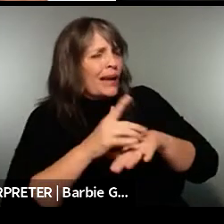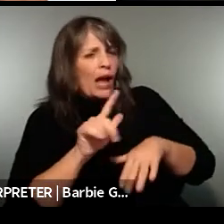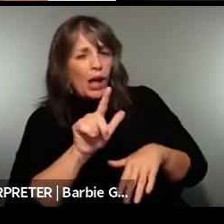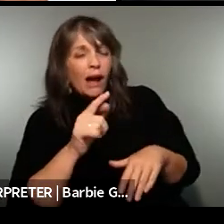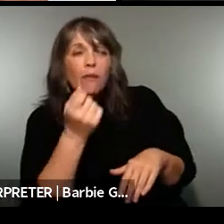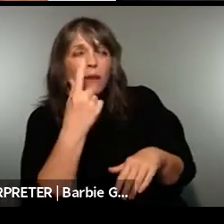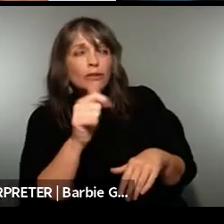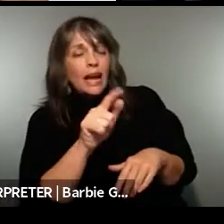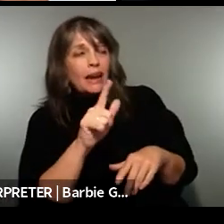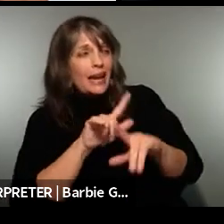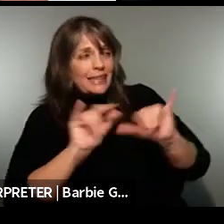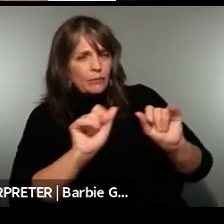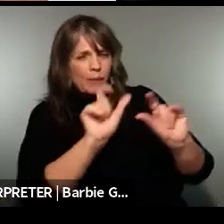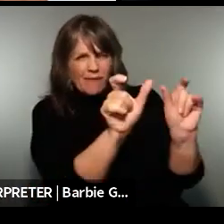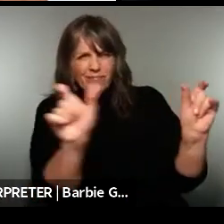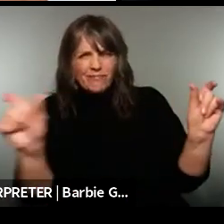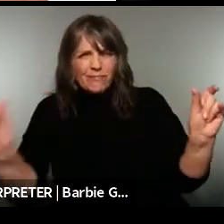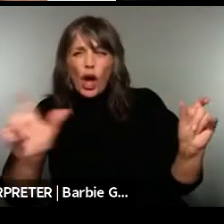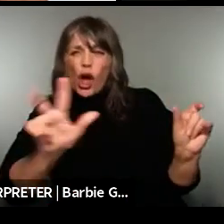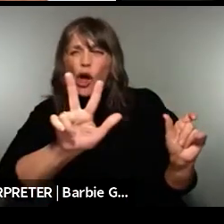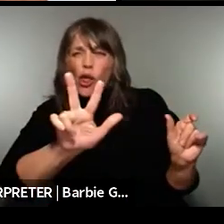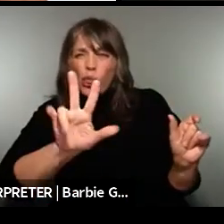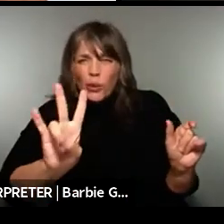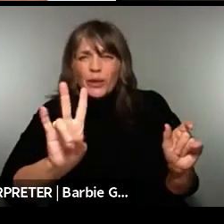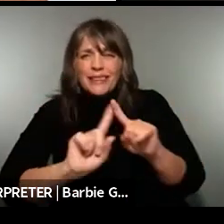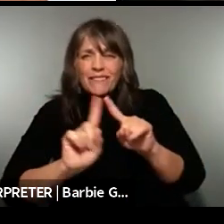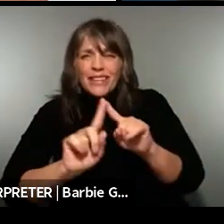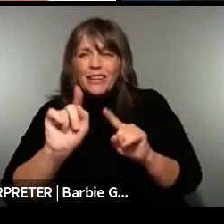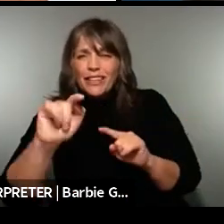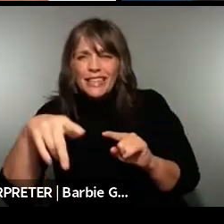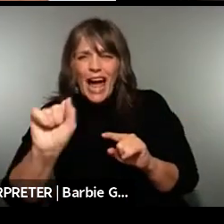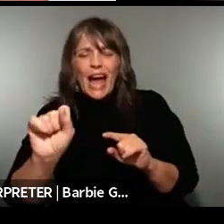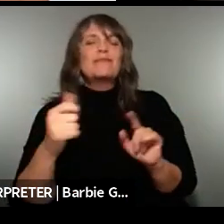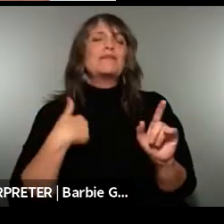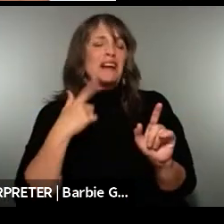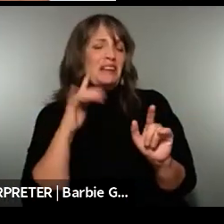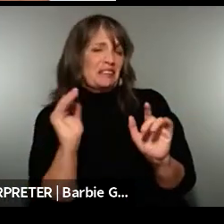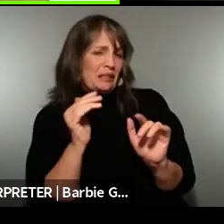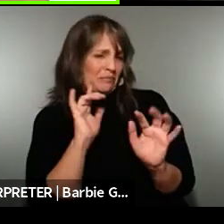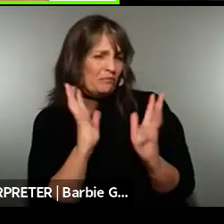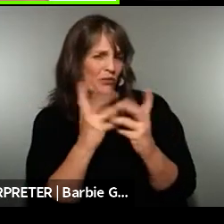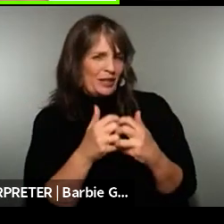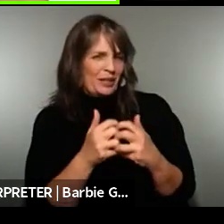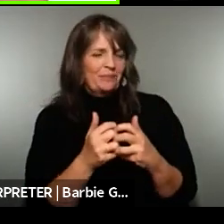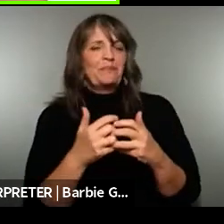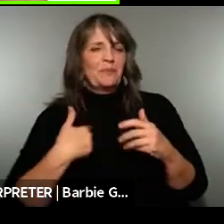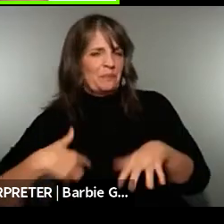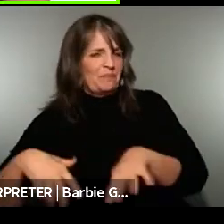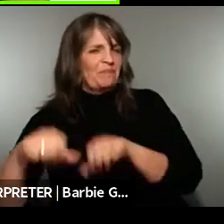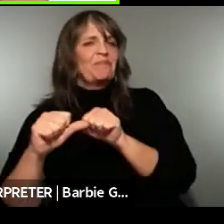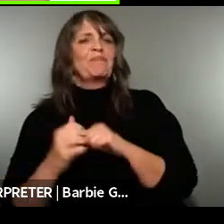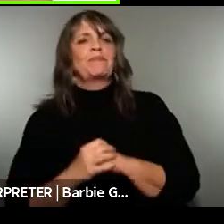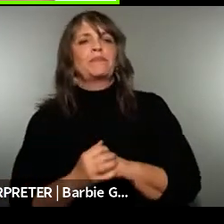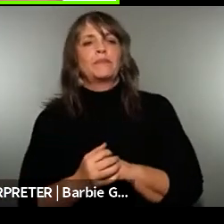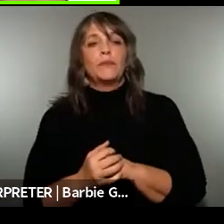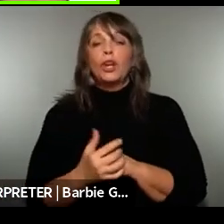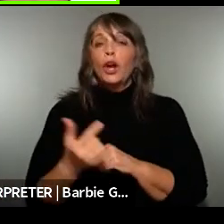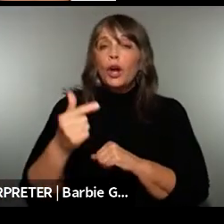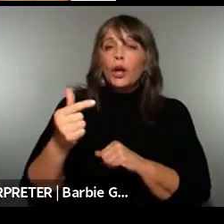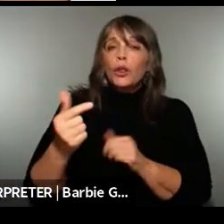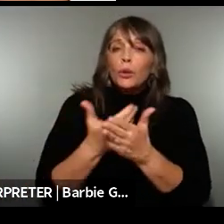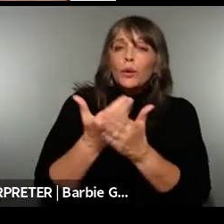something in there, but we seem to be good now. The Green New Theater document itself, for those of you who have not yet seen it, it was